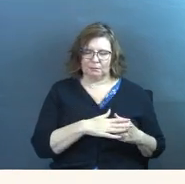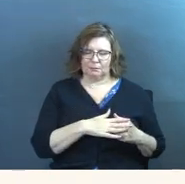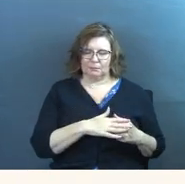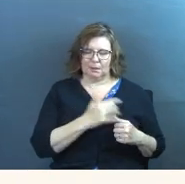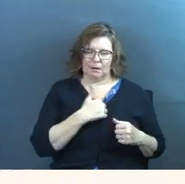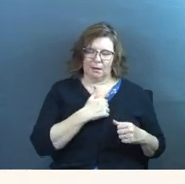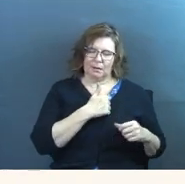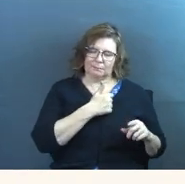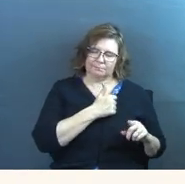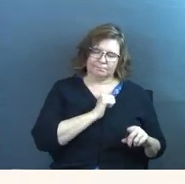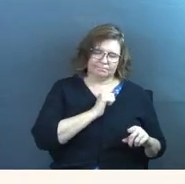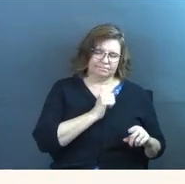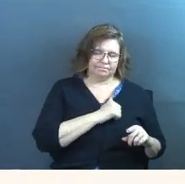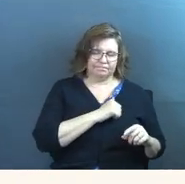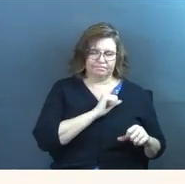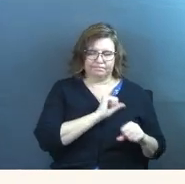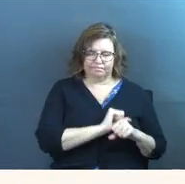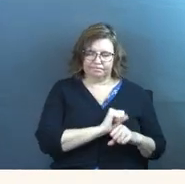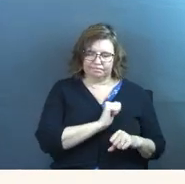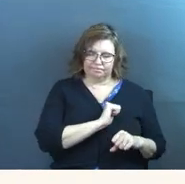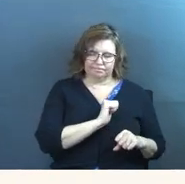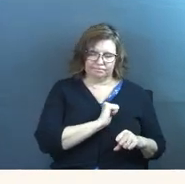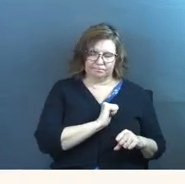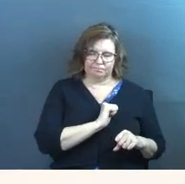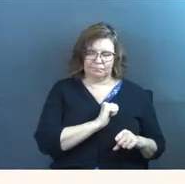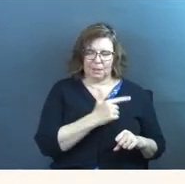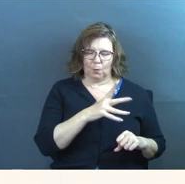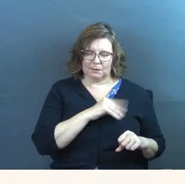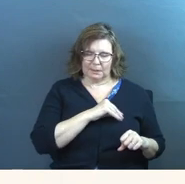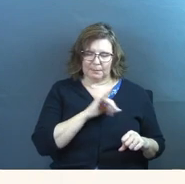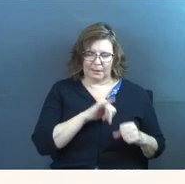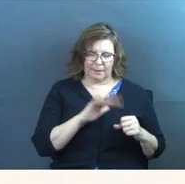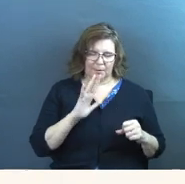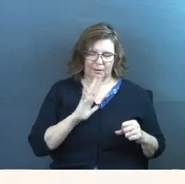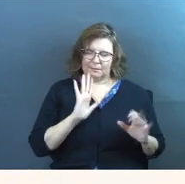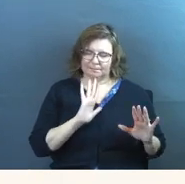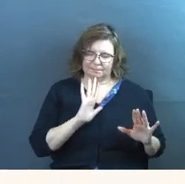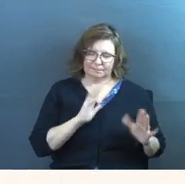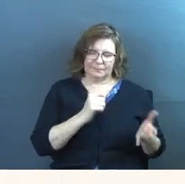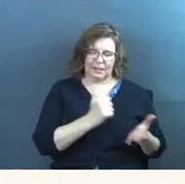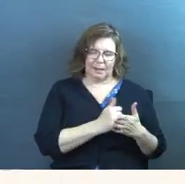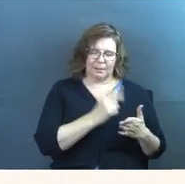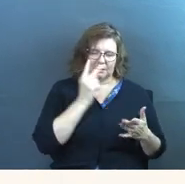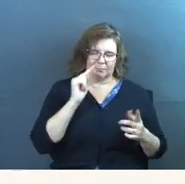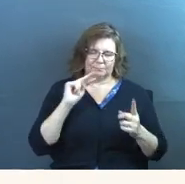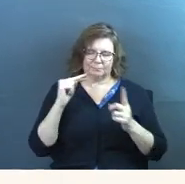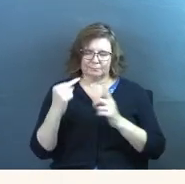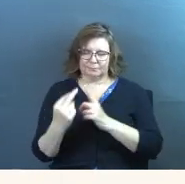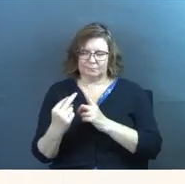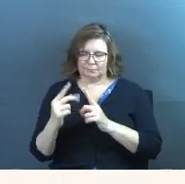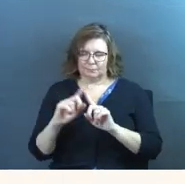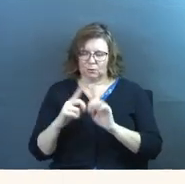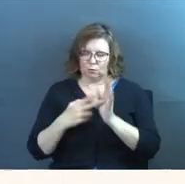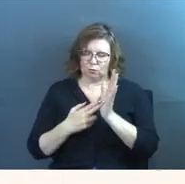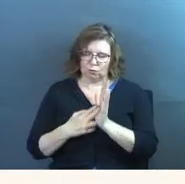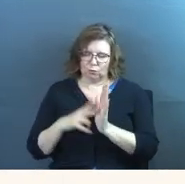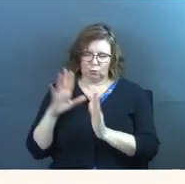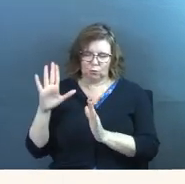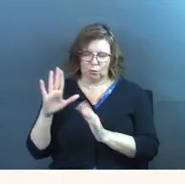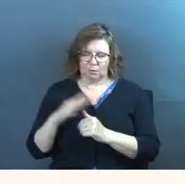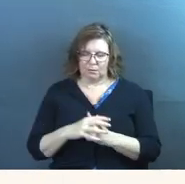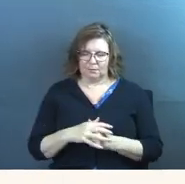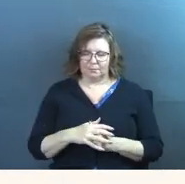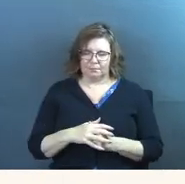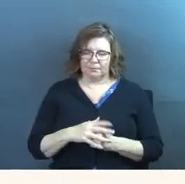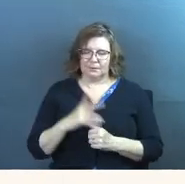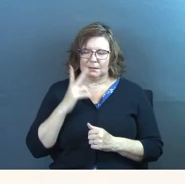And we've been okay with that in the past. God, I pray that you would help us to see the truth. It's no